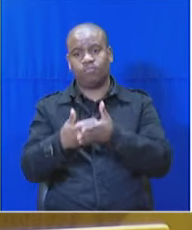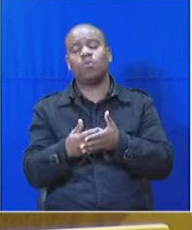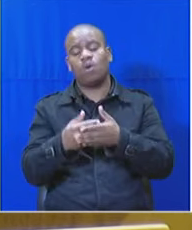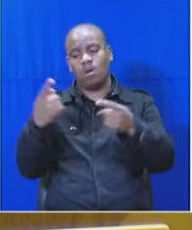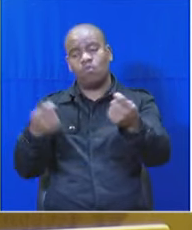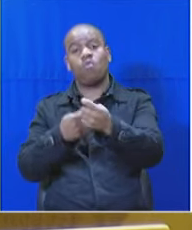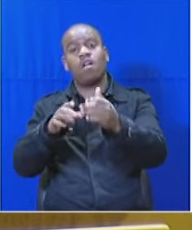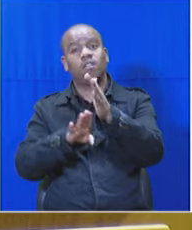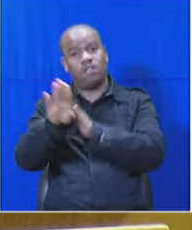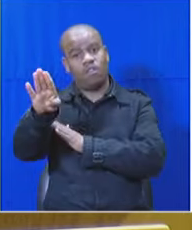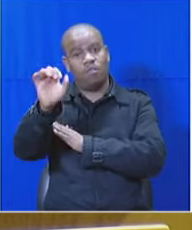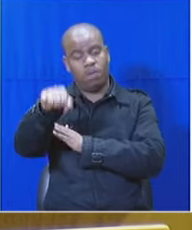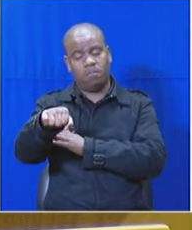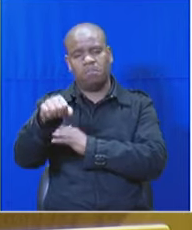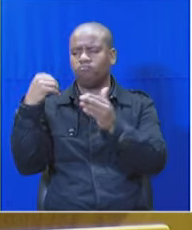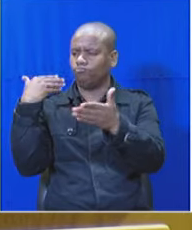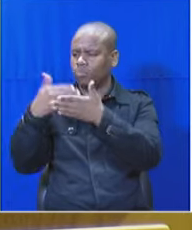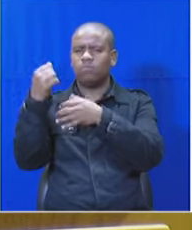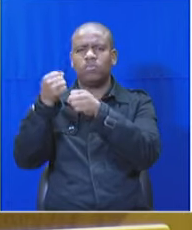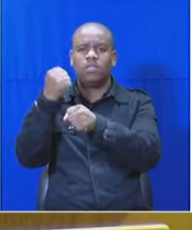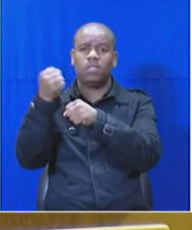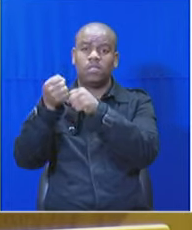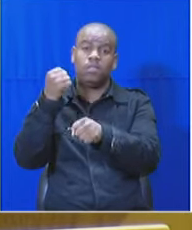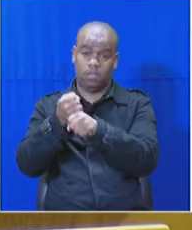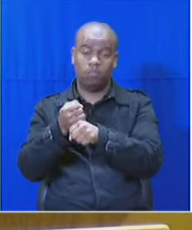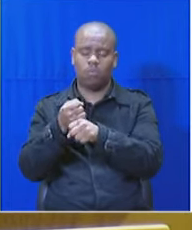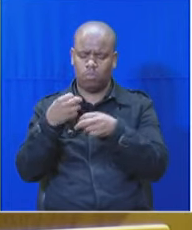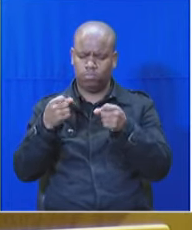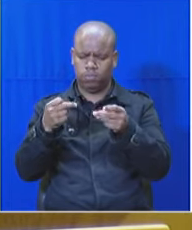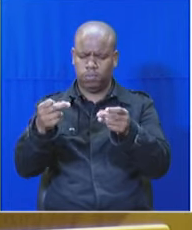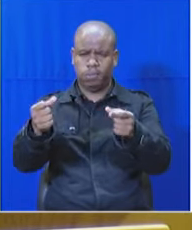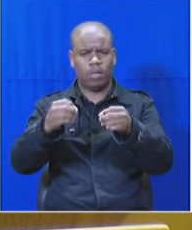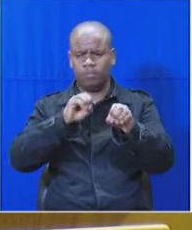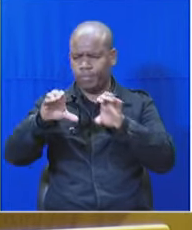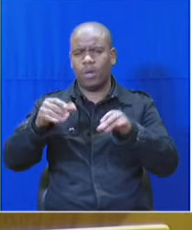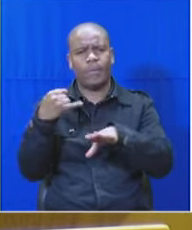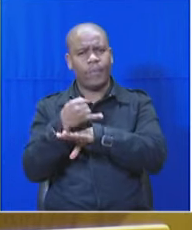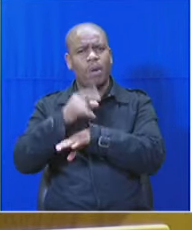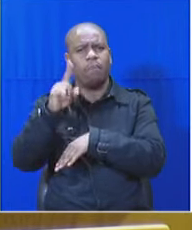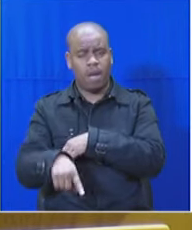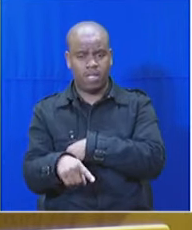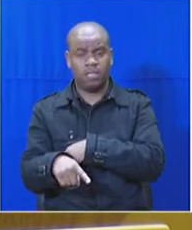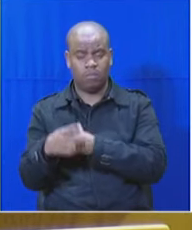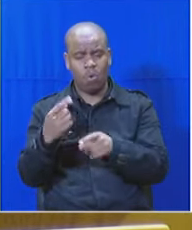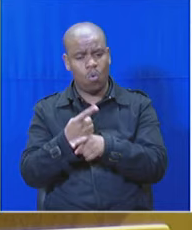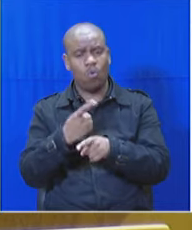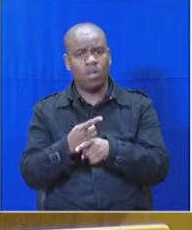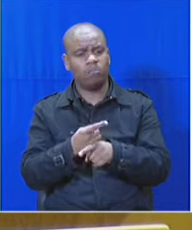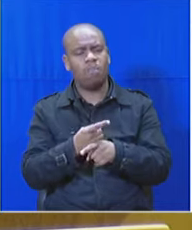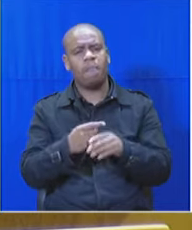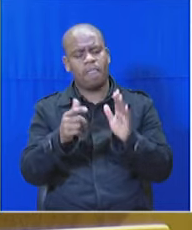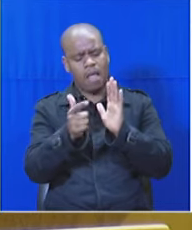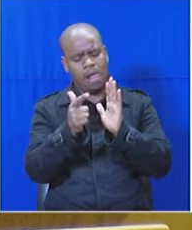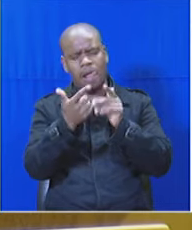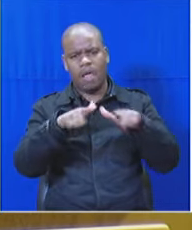development. Over the years, the society has called for a faster pace of redistribution of land, criticized land reform for being